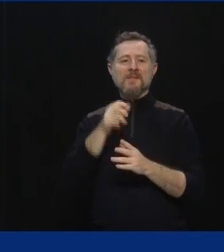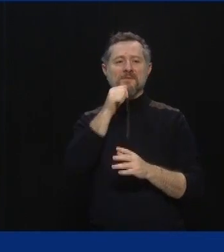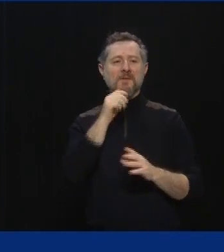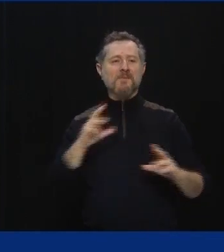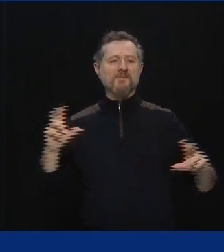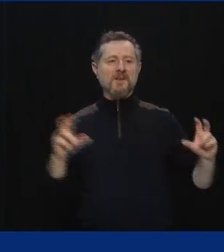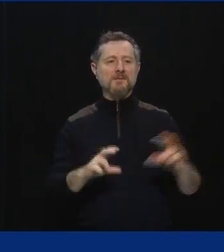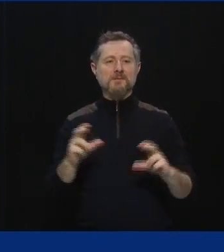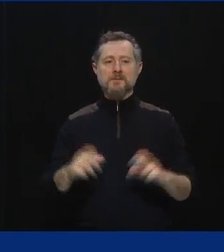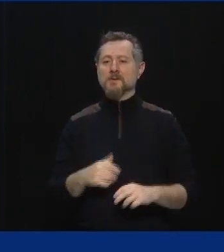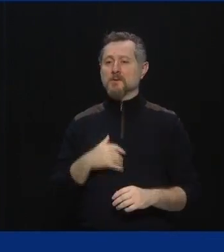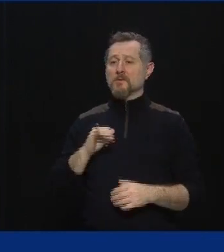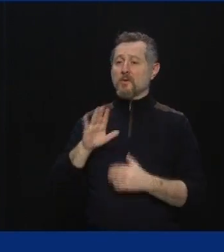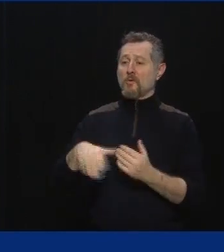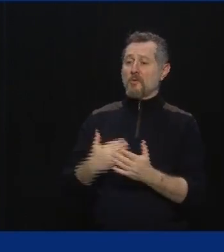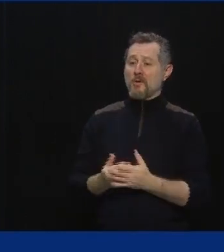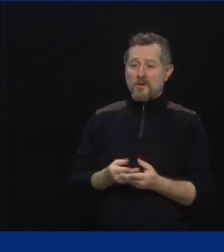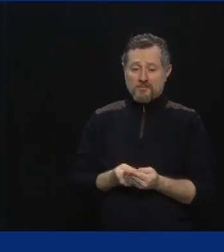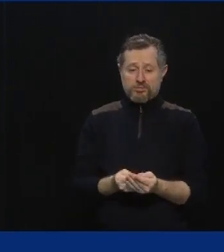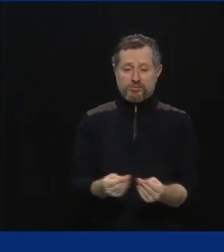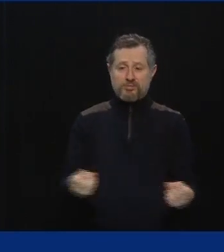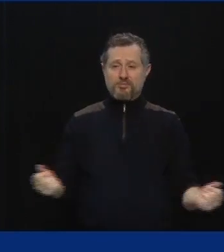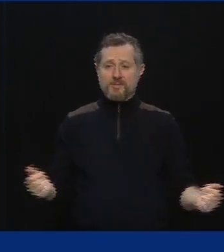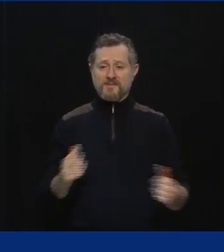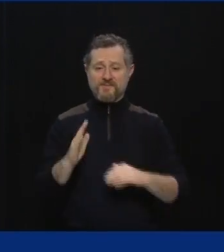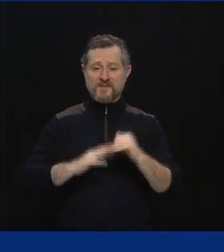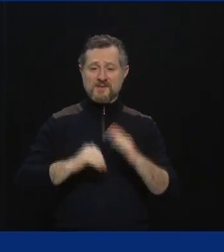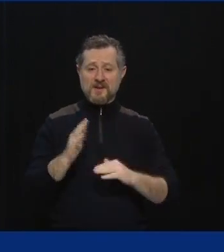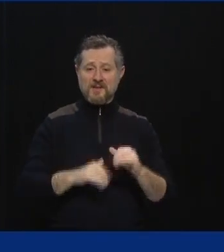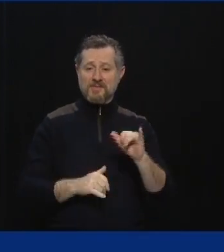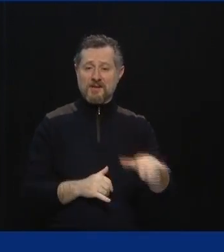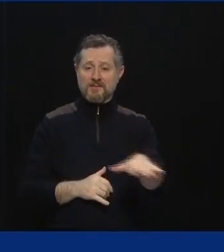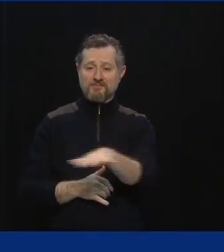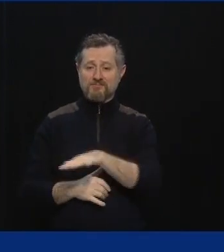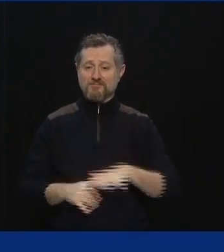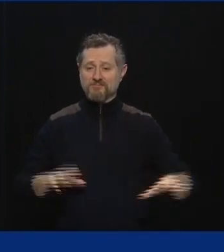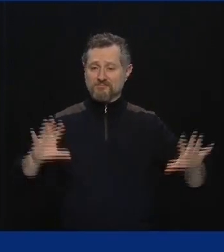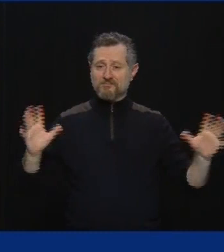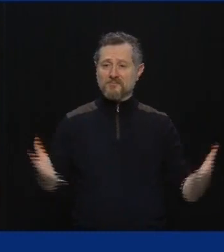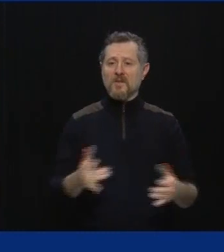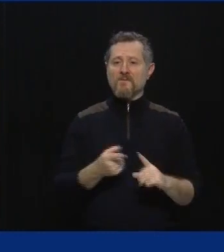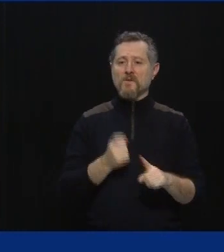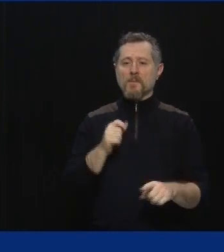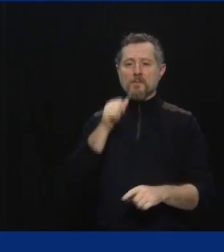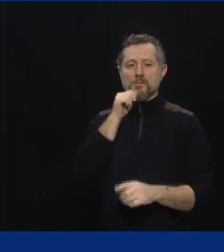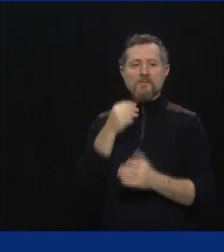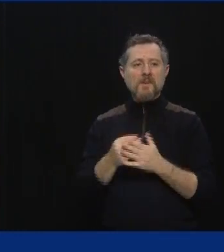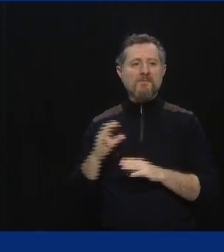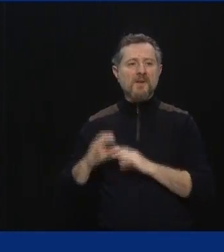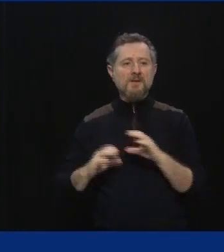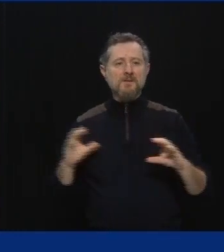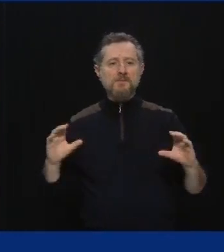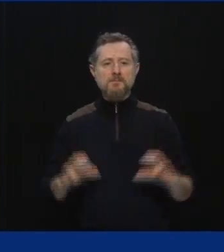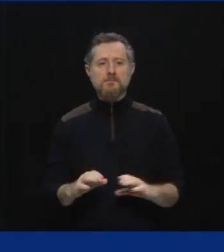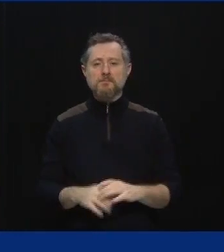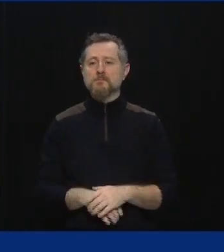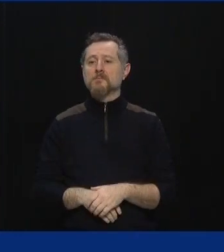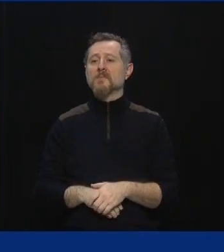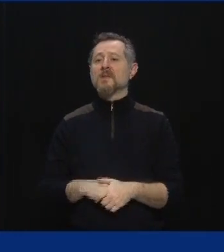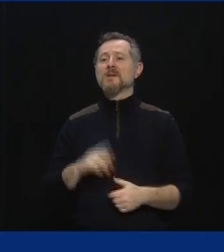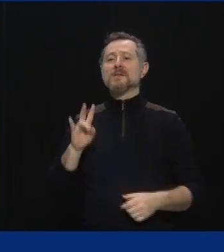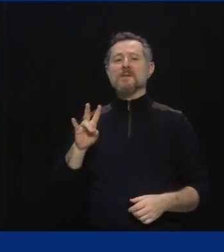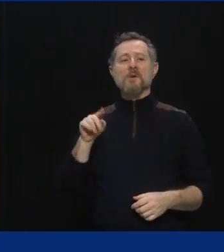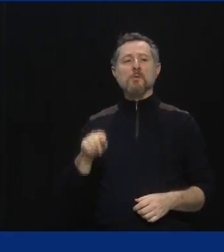that goes into the construction of the terminal itself will come from the private investors. $7.2 billion